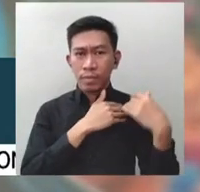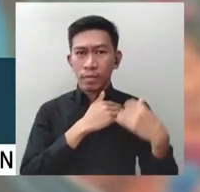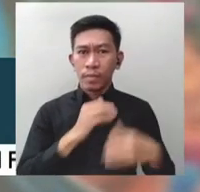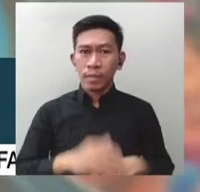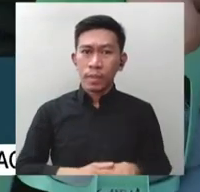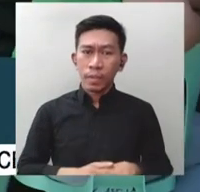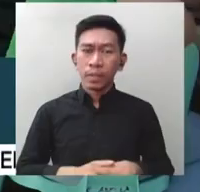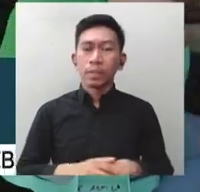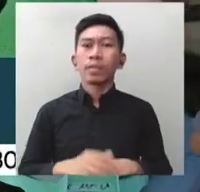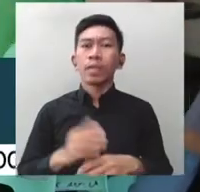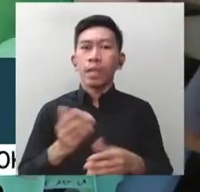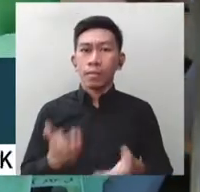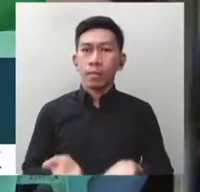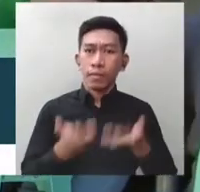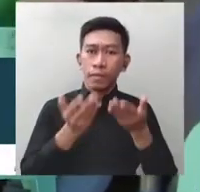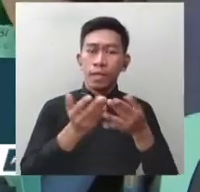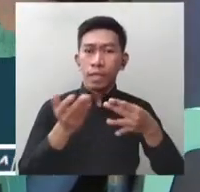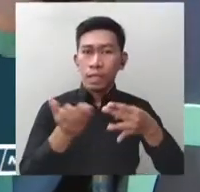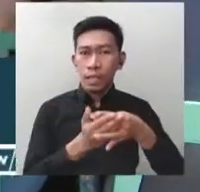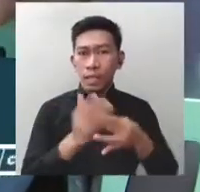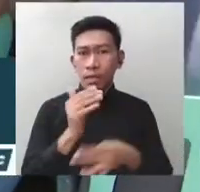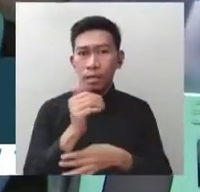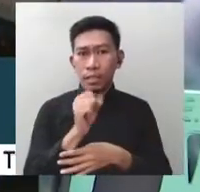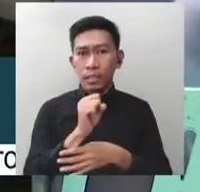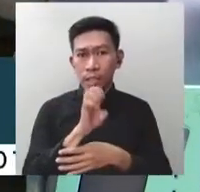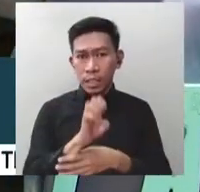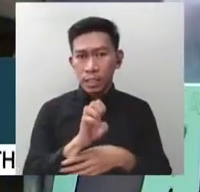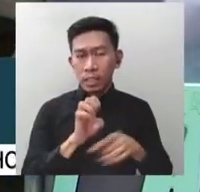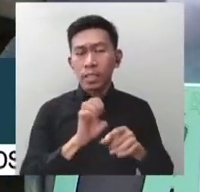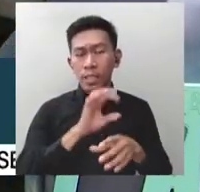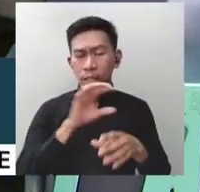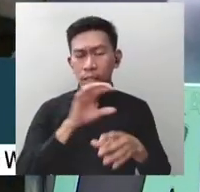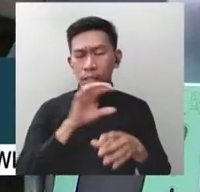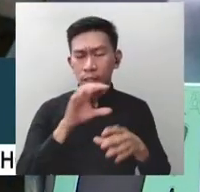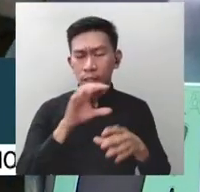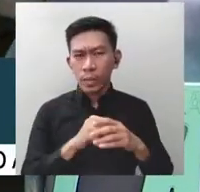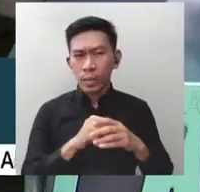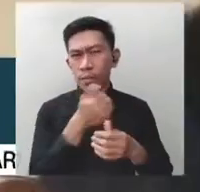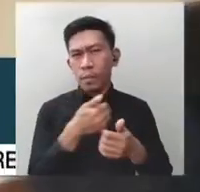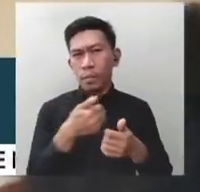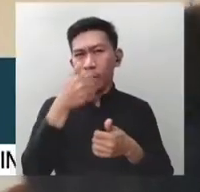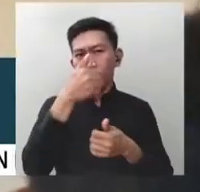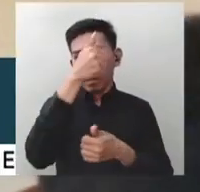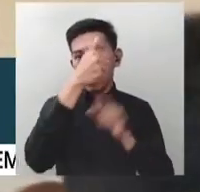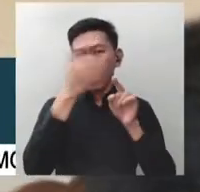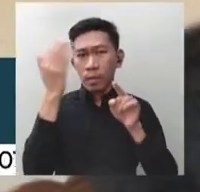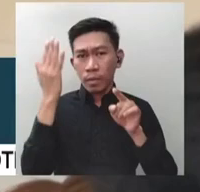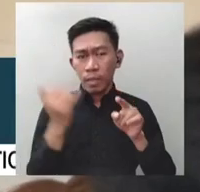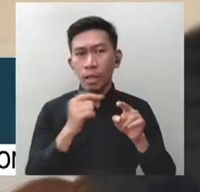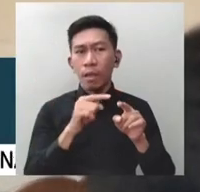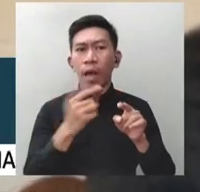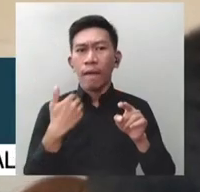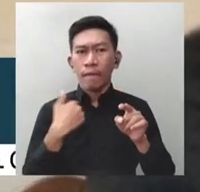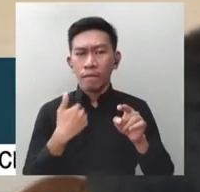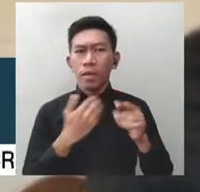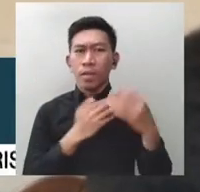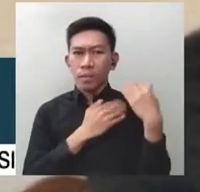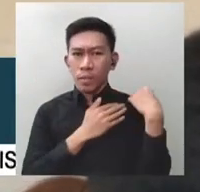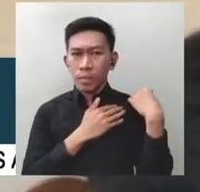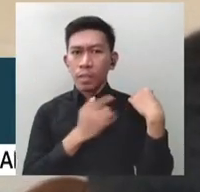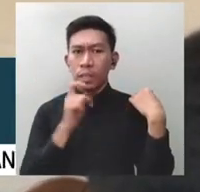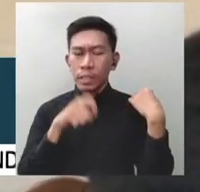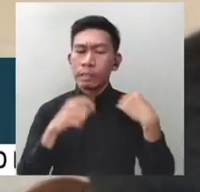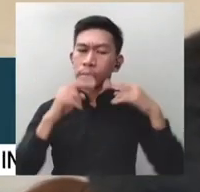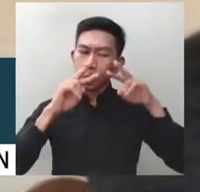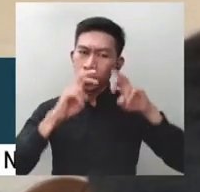admin case, their team leaders were also included because of the doctrine of common responsibility. We need to investigate and find out